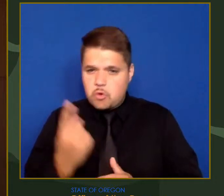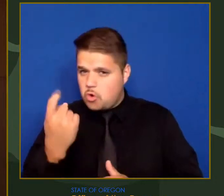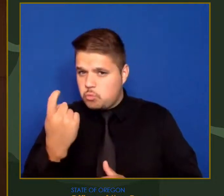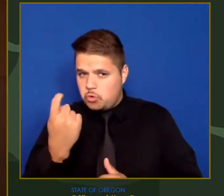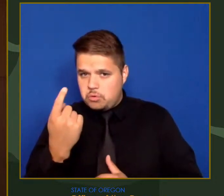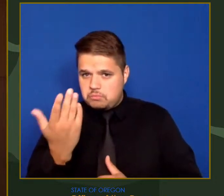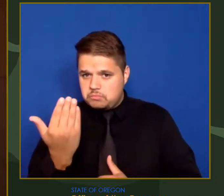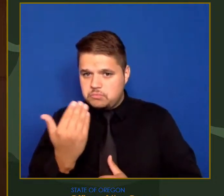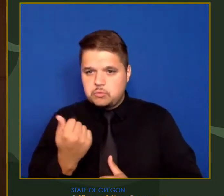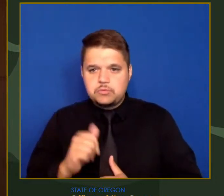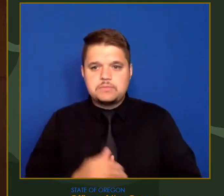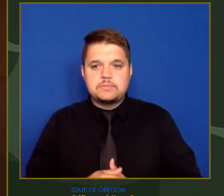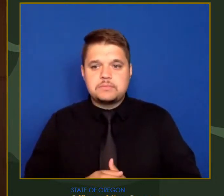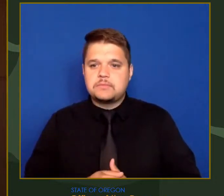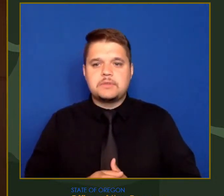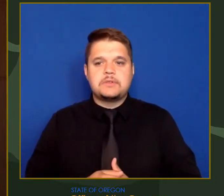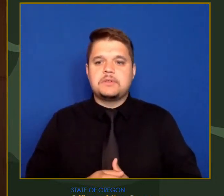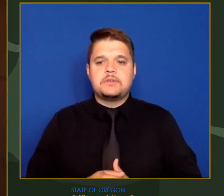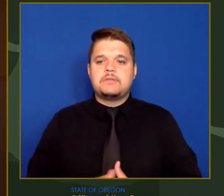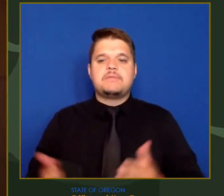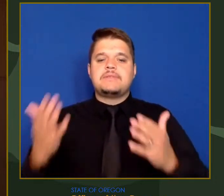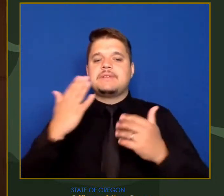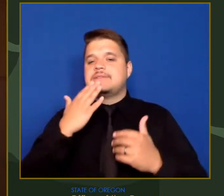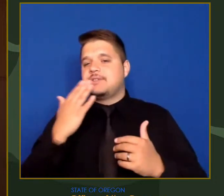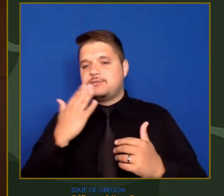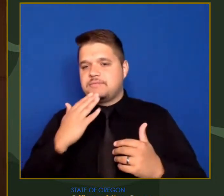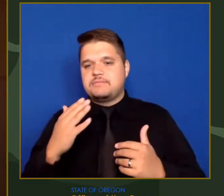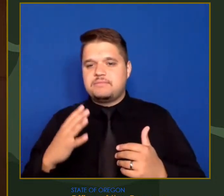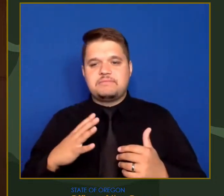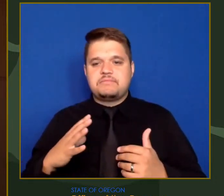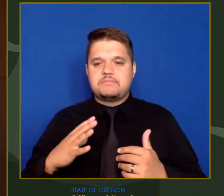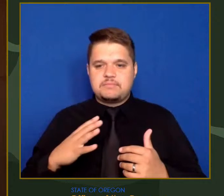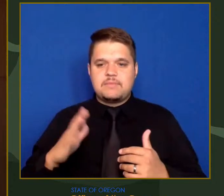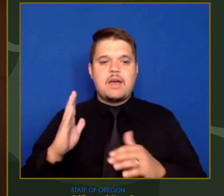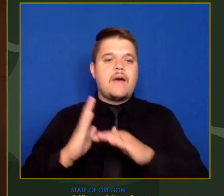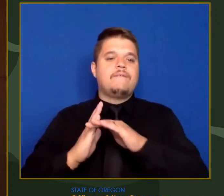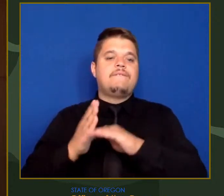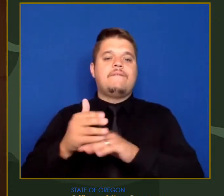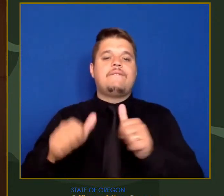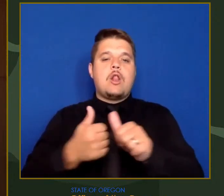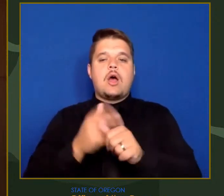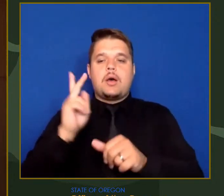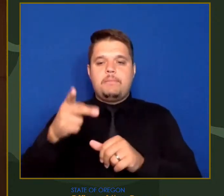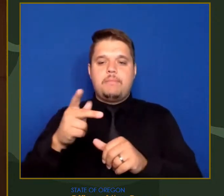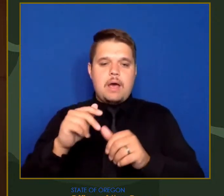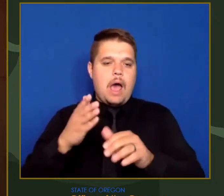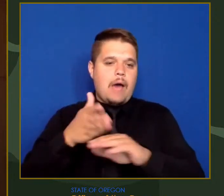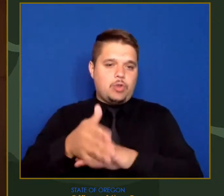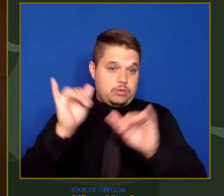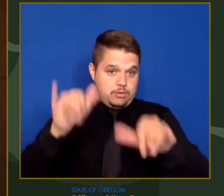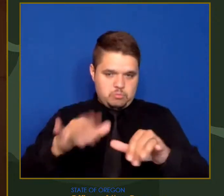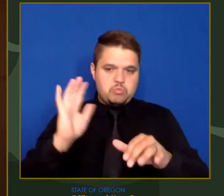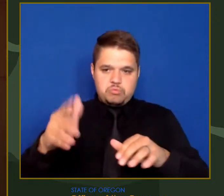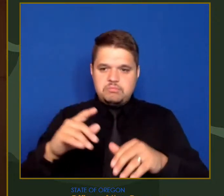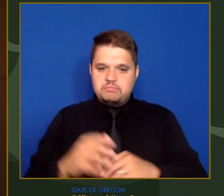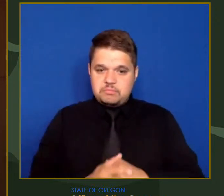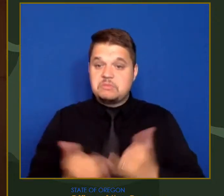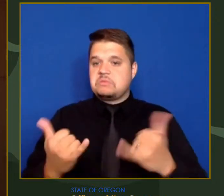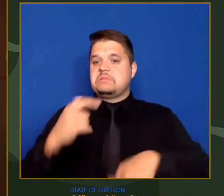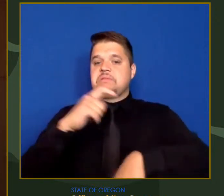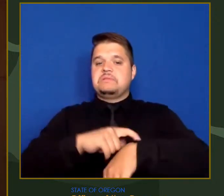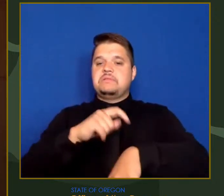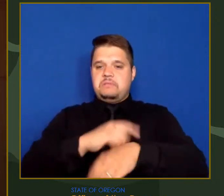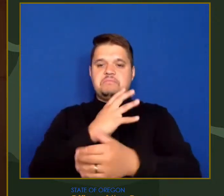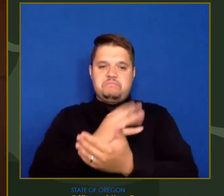All right. Thanks, Amy. I think that's all the time we have for questions now, Governor. All right, thank you so